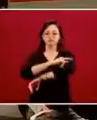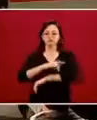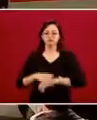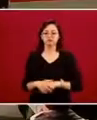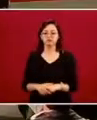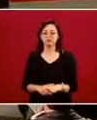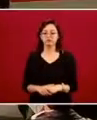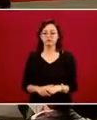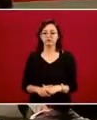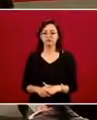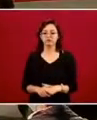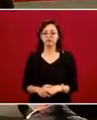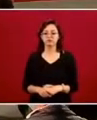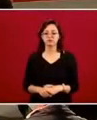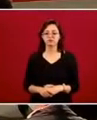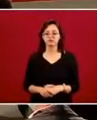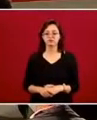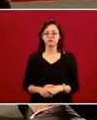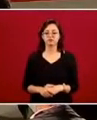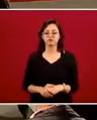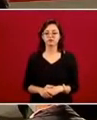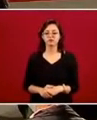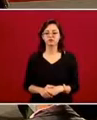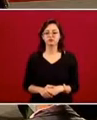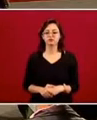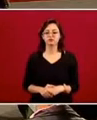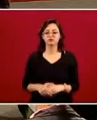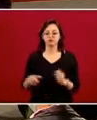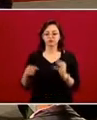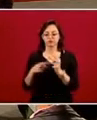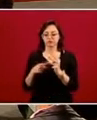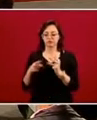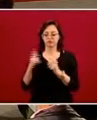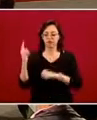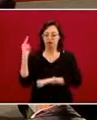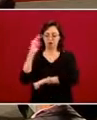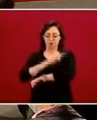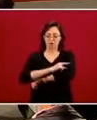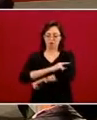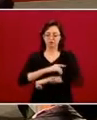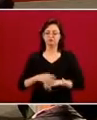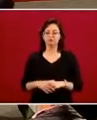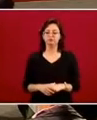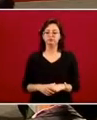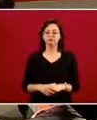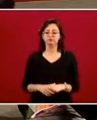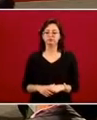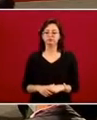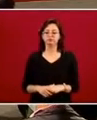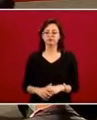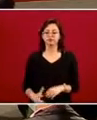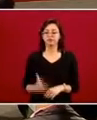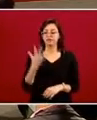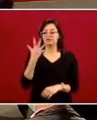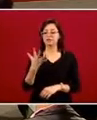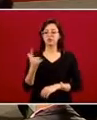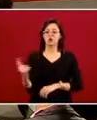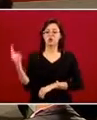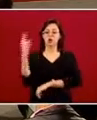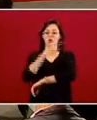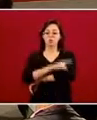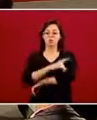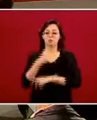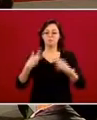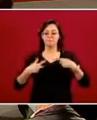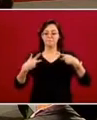And also, could you talk about the protocols implemented at the airport? Okay, talking about the airport first, the 5